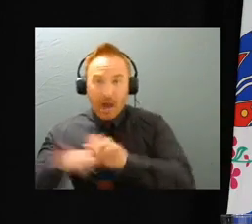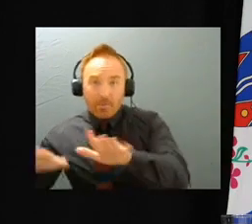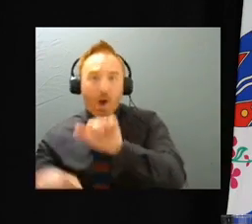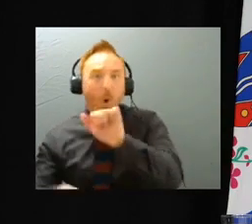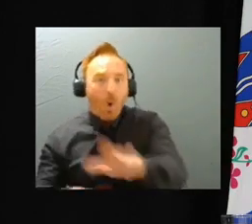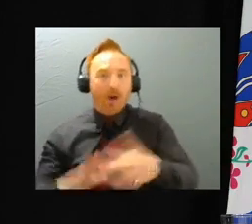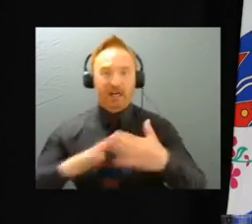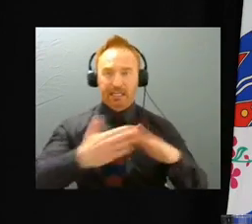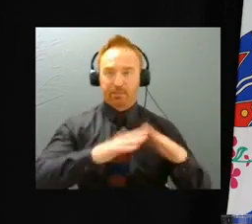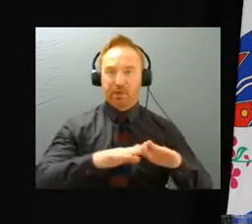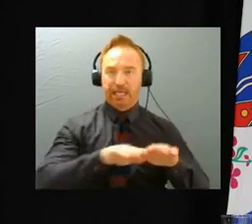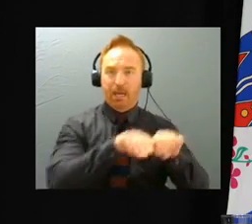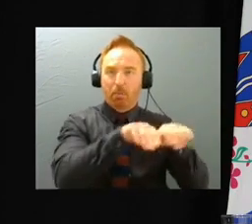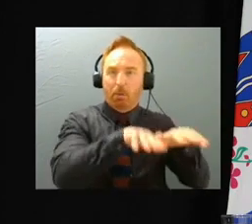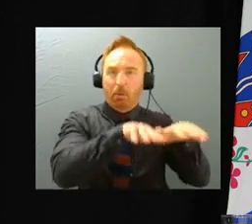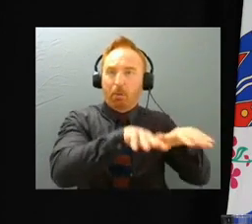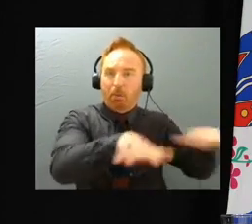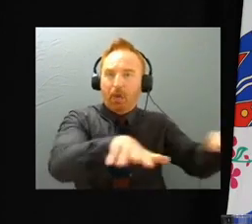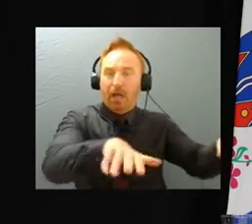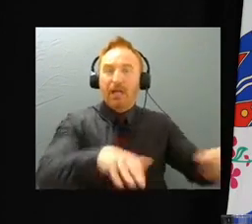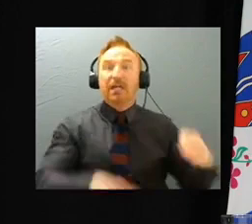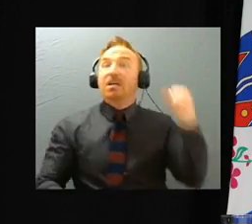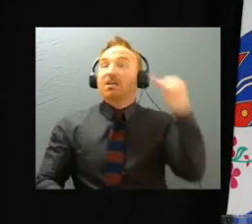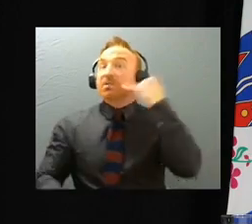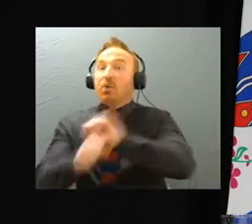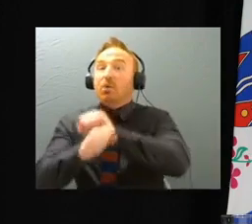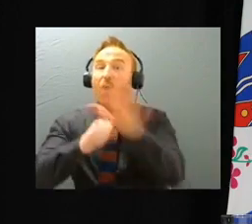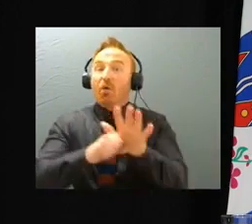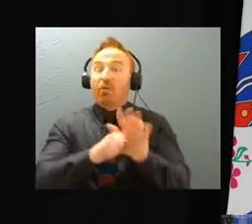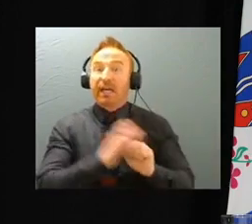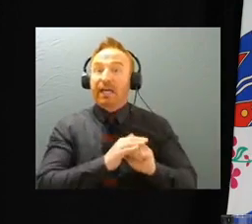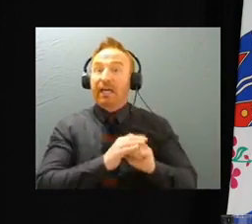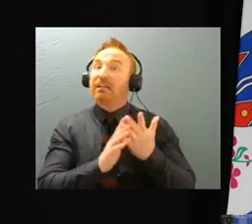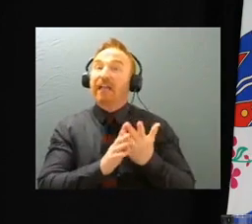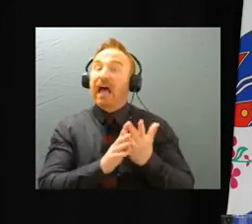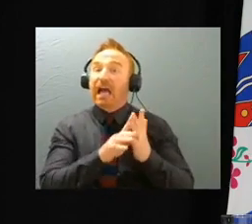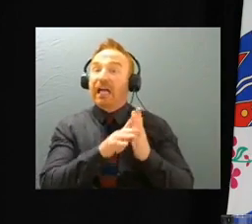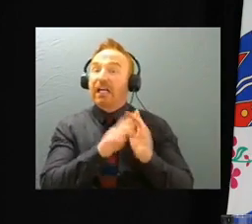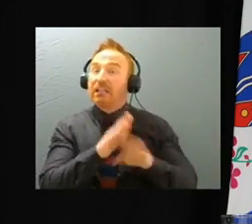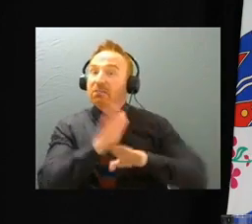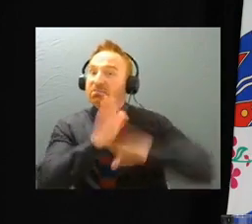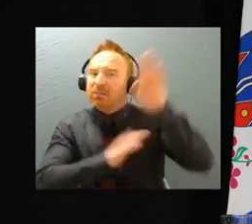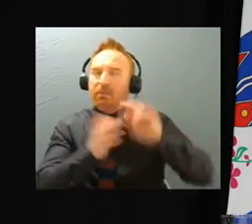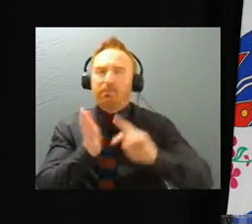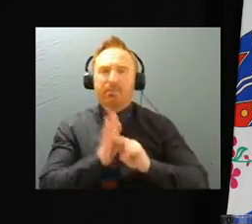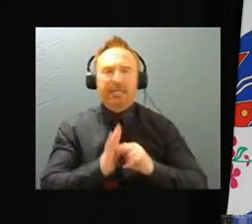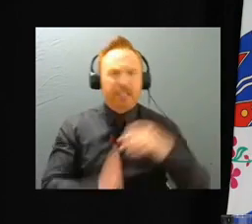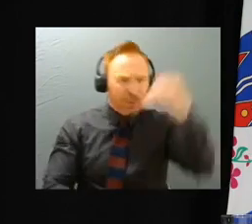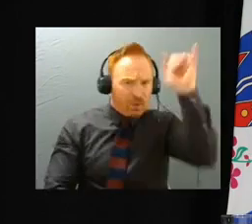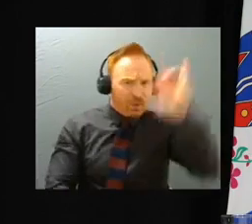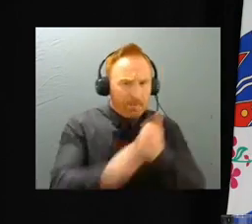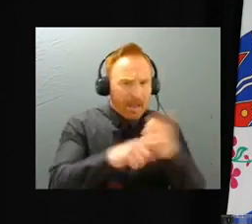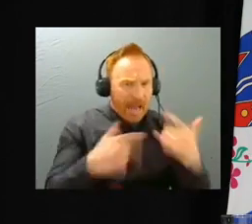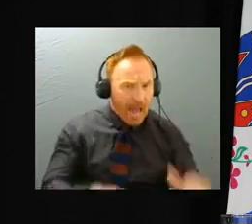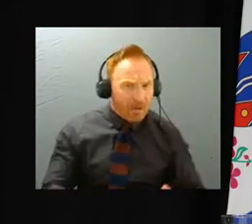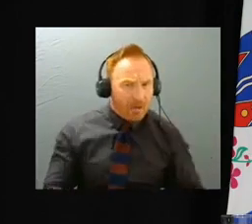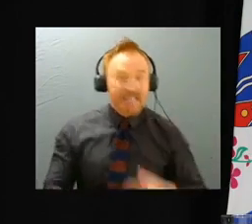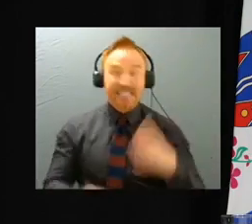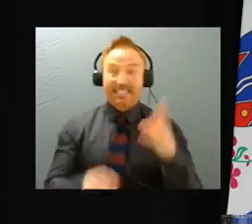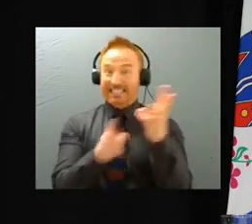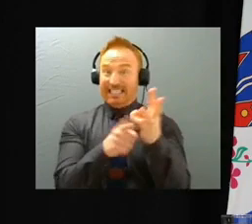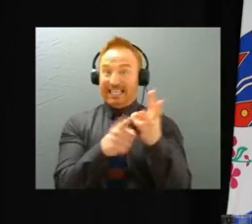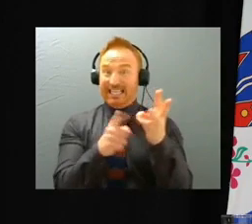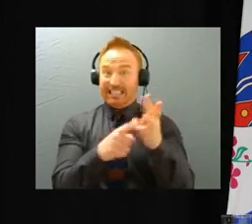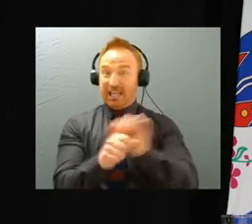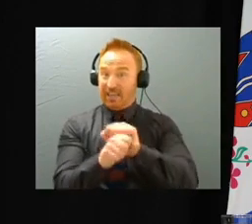rising, how is the risk to Yukon affected? And lastly, of this first group of 6, is the virus still contained? Can we